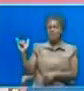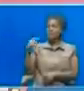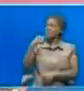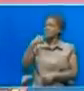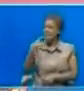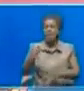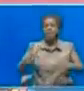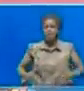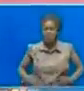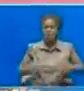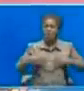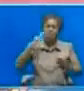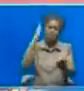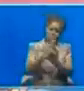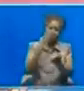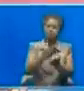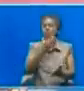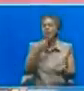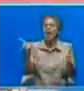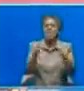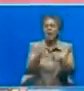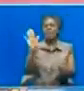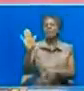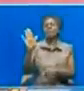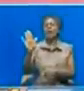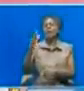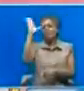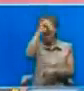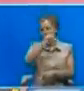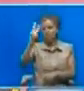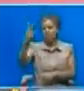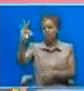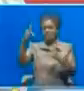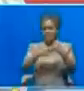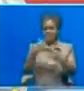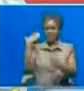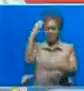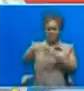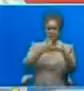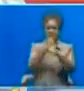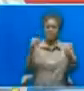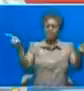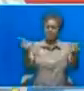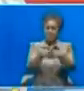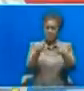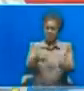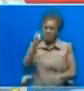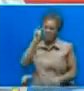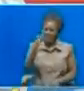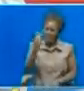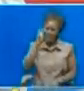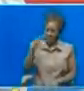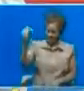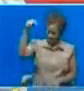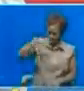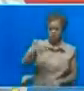maintained that the body belongs to their brother who went missing on the 28th December last year. We even rechecked that body today